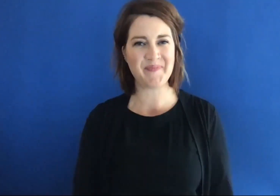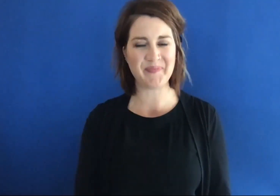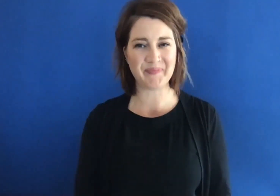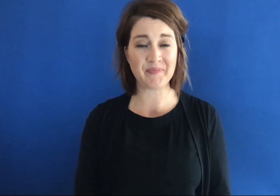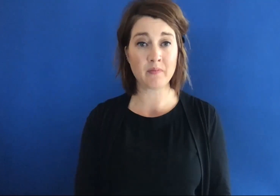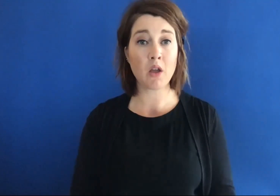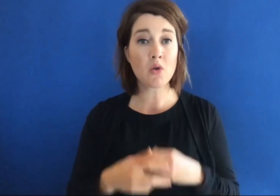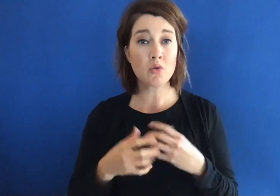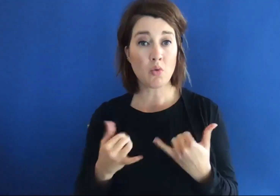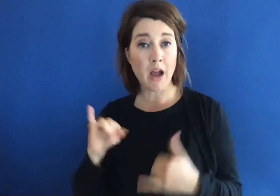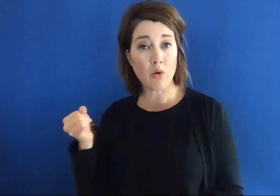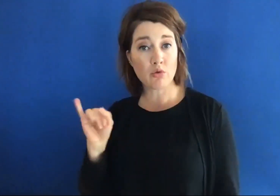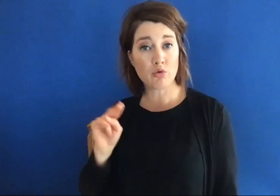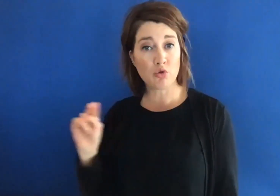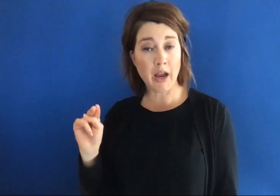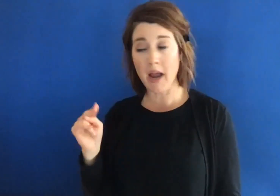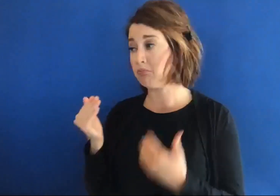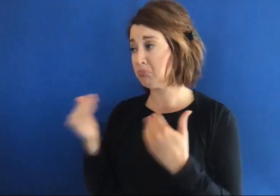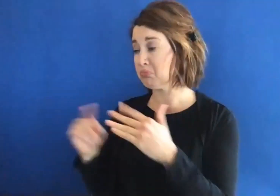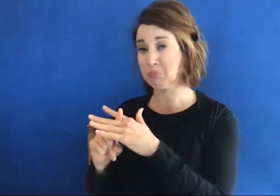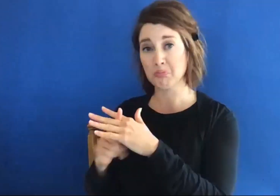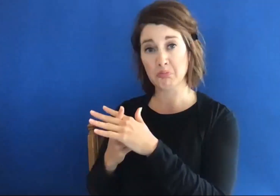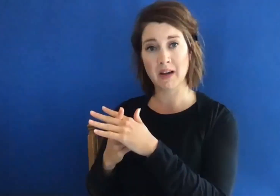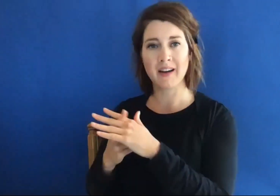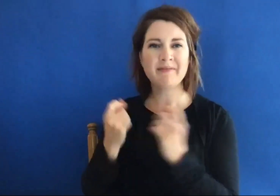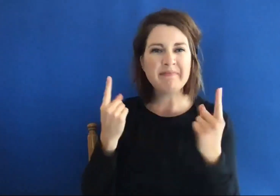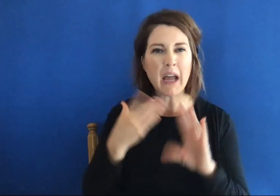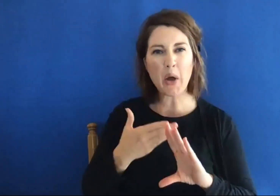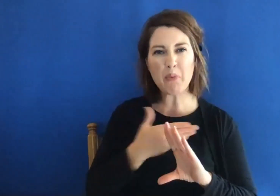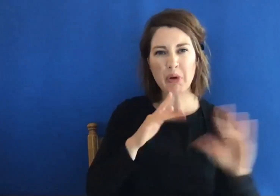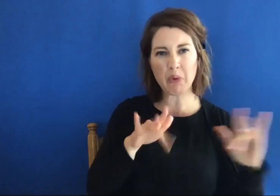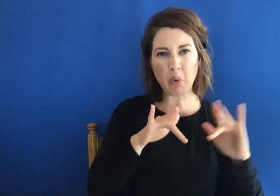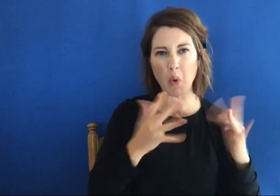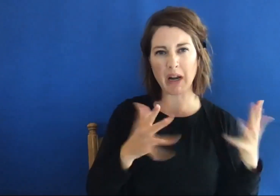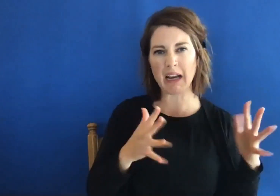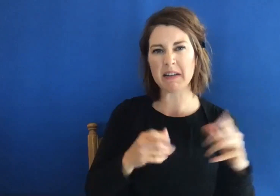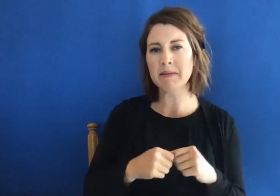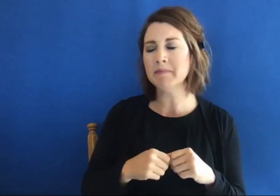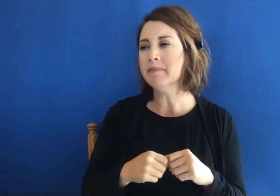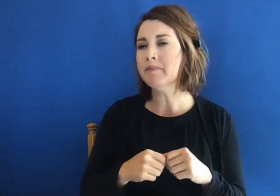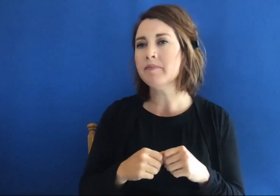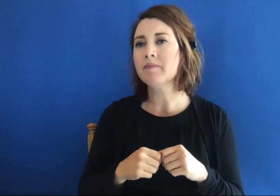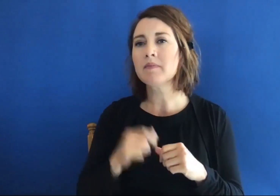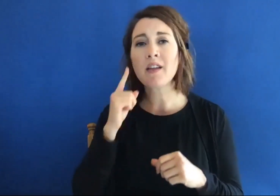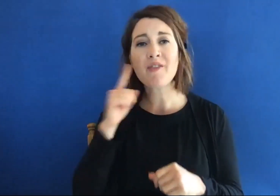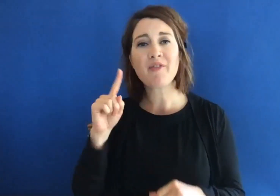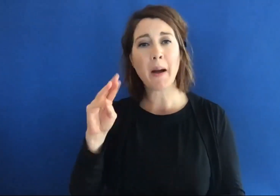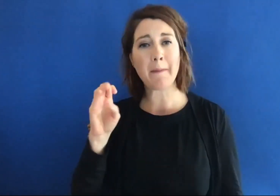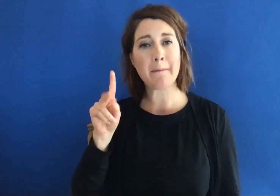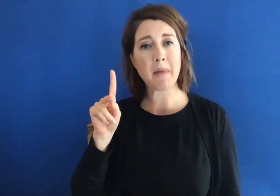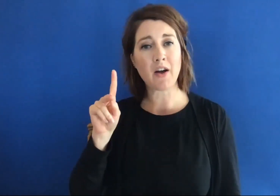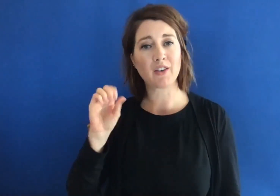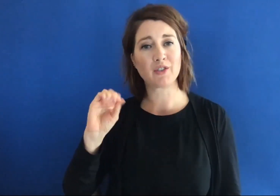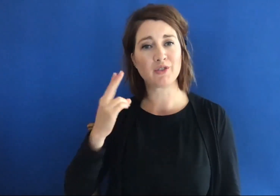is going to start the pre-recorded keynote session from Commissioner Mark Schultz and Mr. Chris